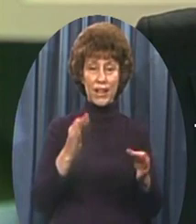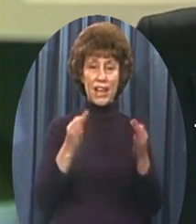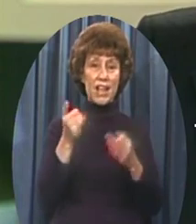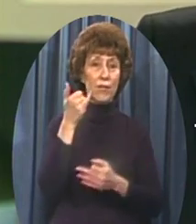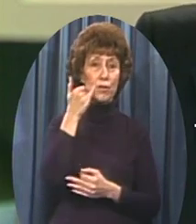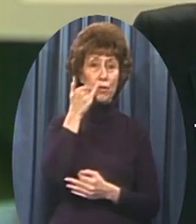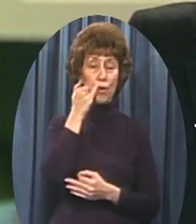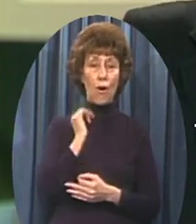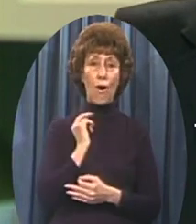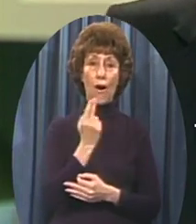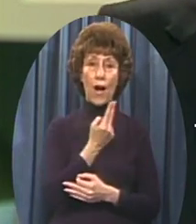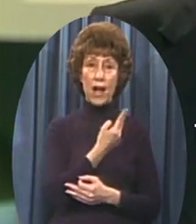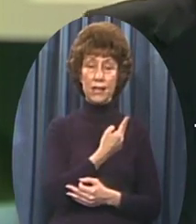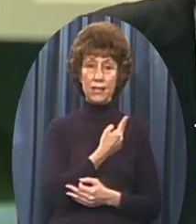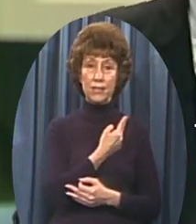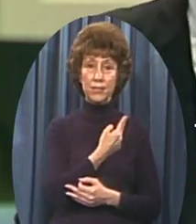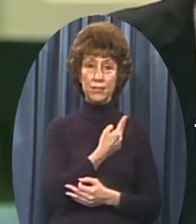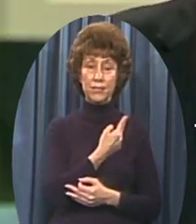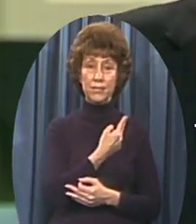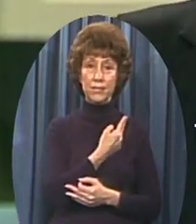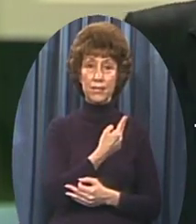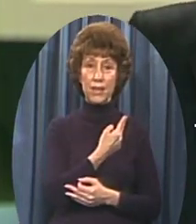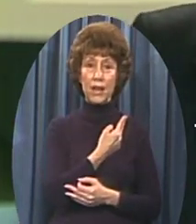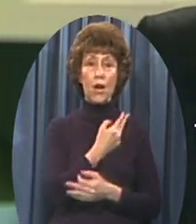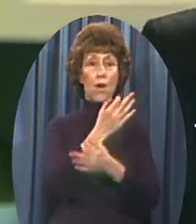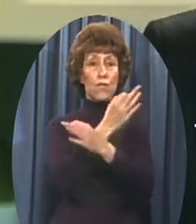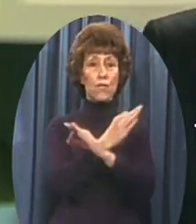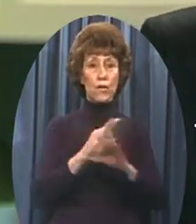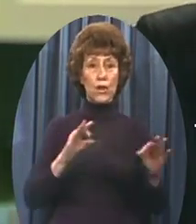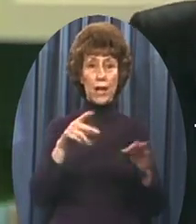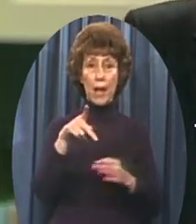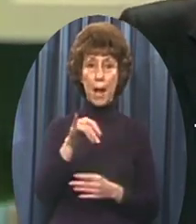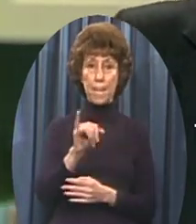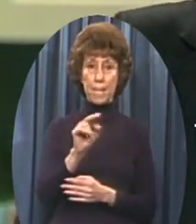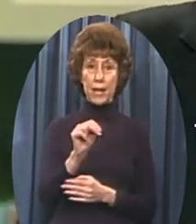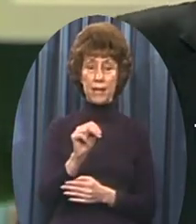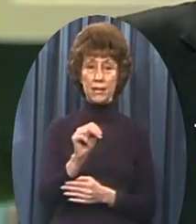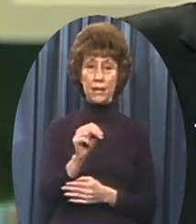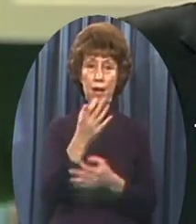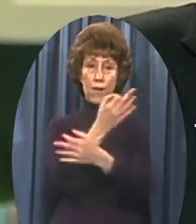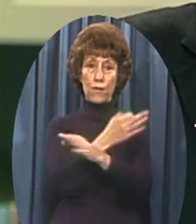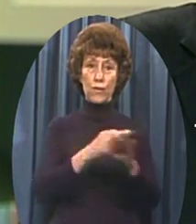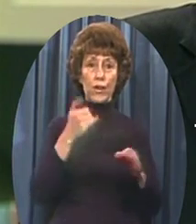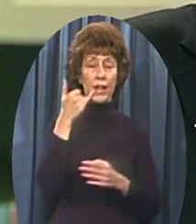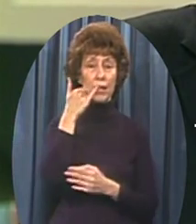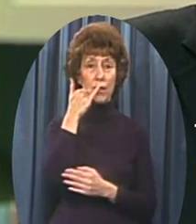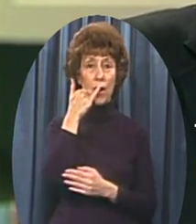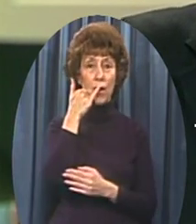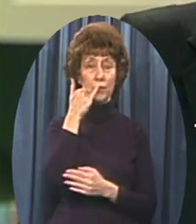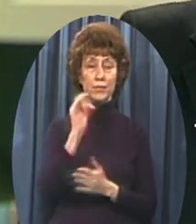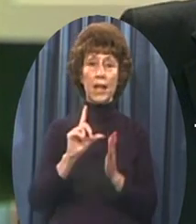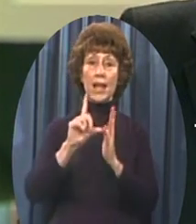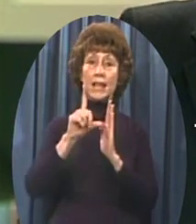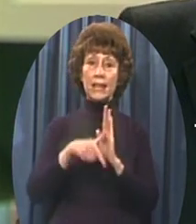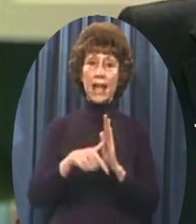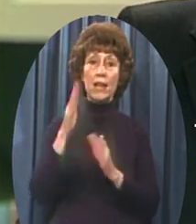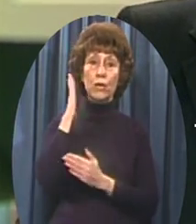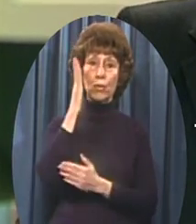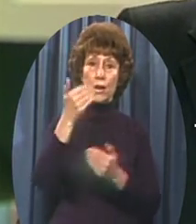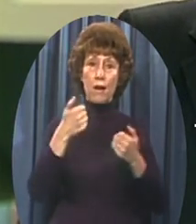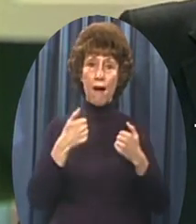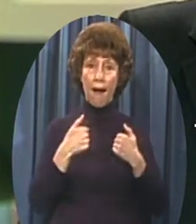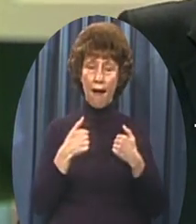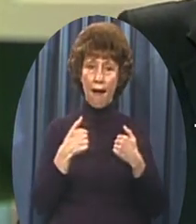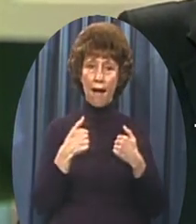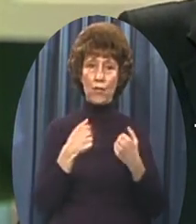number. There's no charge for them, no charge for the phone call. One for you, one for a loved one. We'll send both of them to you today